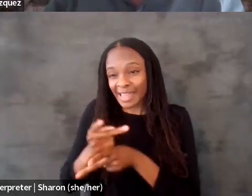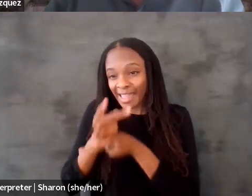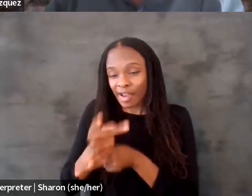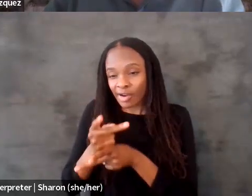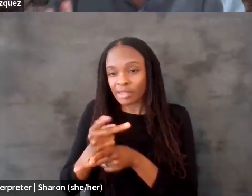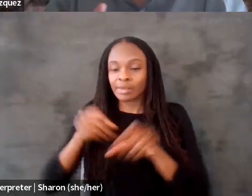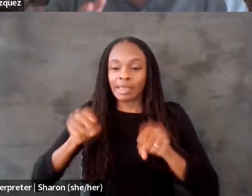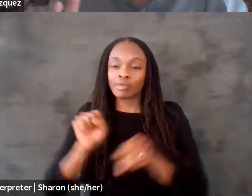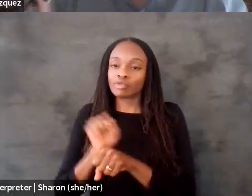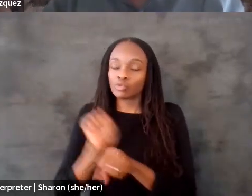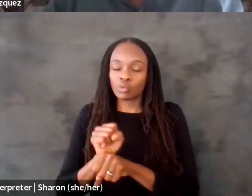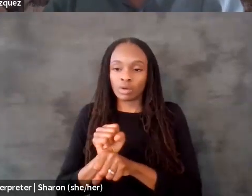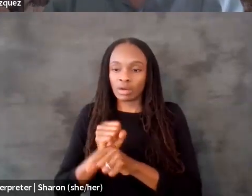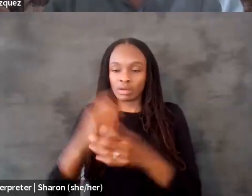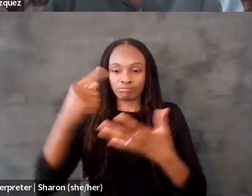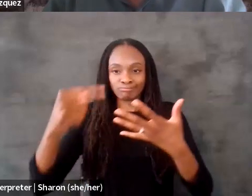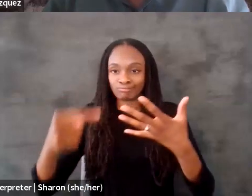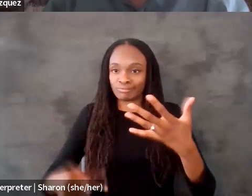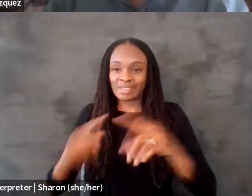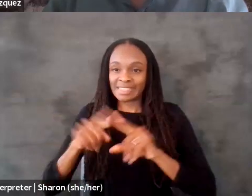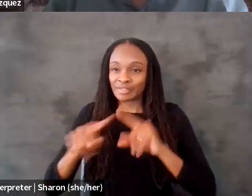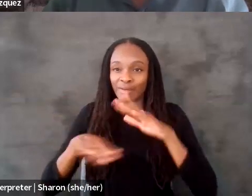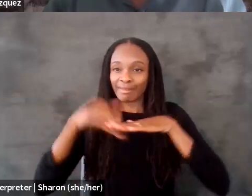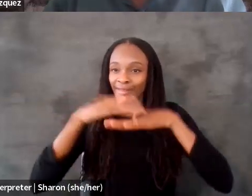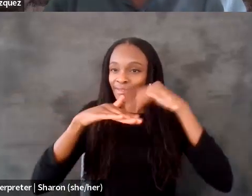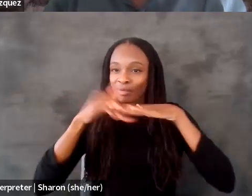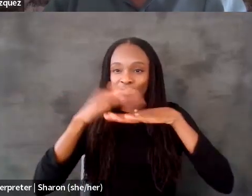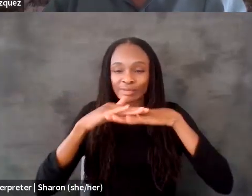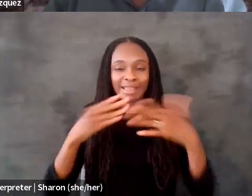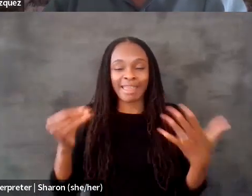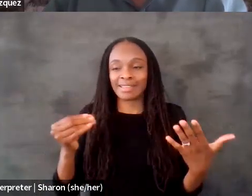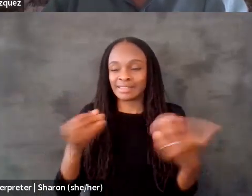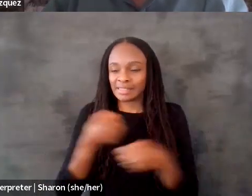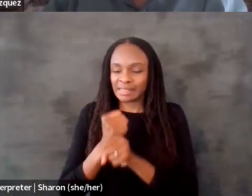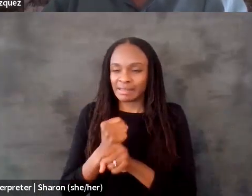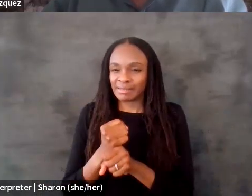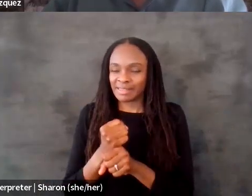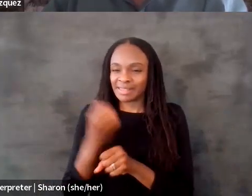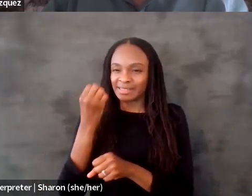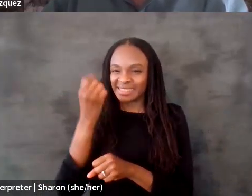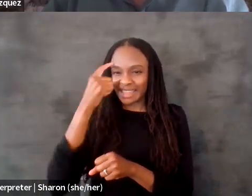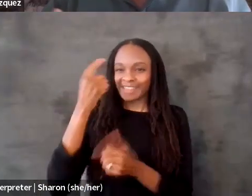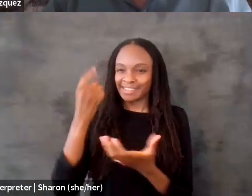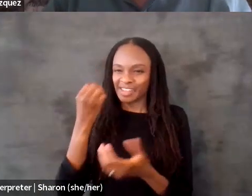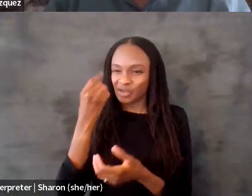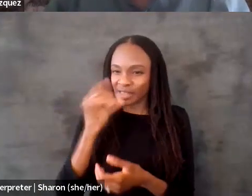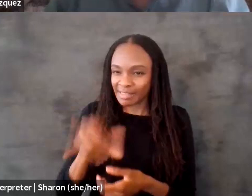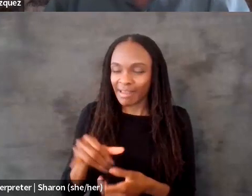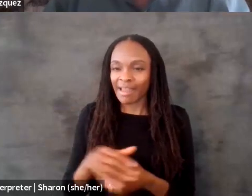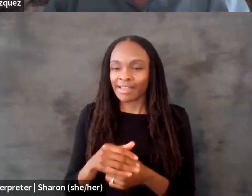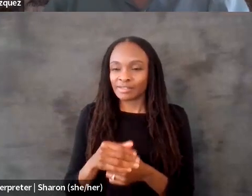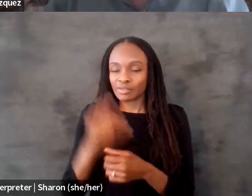work across all these different dimensions and make sense of them in such a way that it's the healthiest for those that you